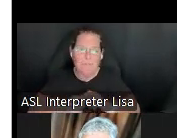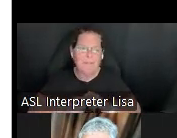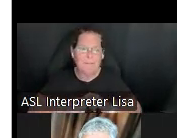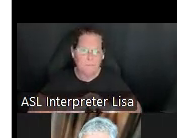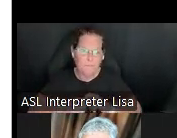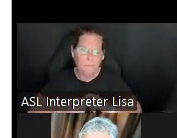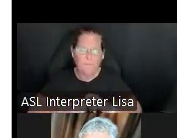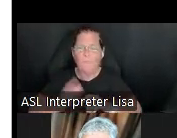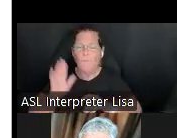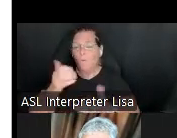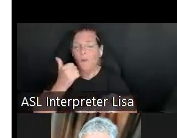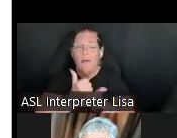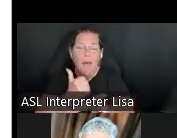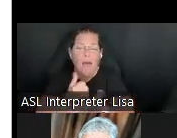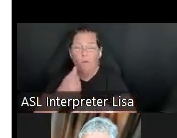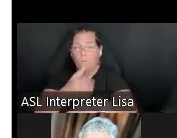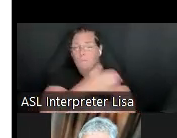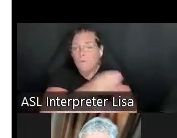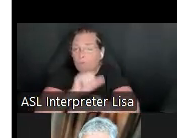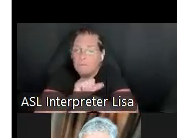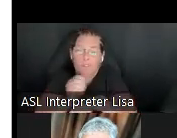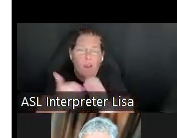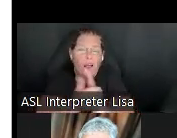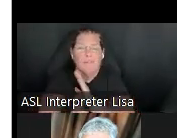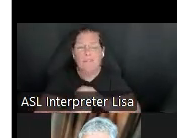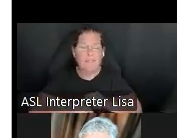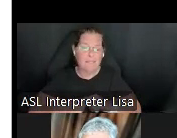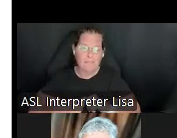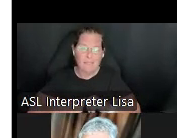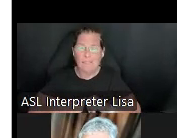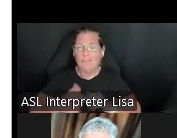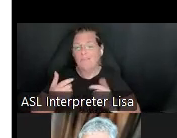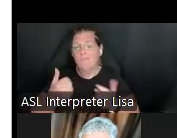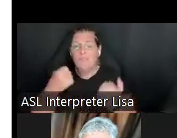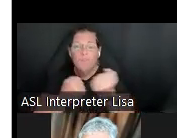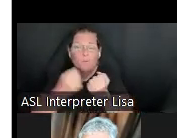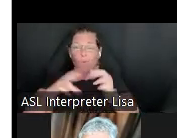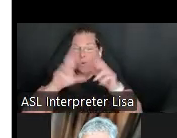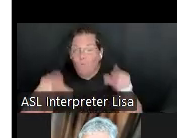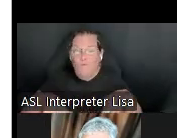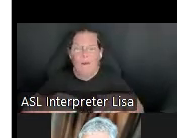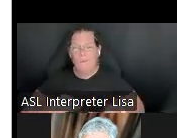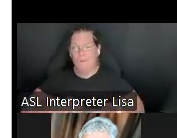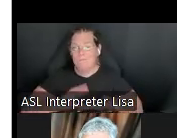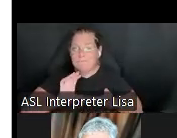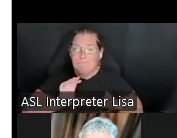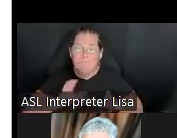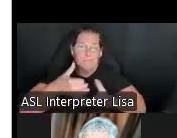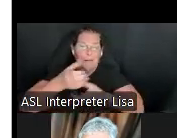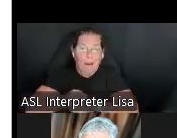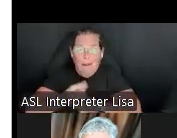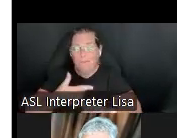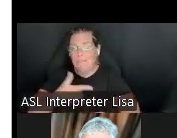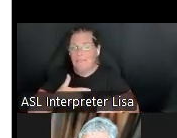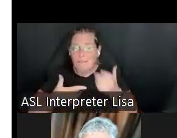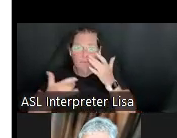to improve job skills, gain work experience, enhance your resume, build self-esteem and confidence,